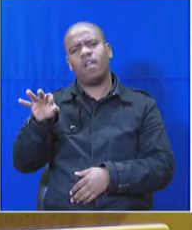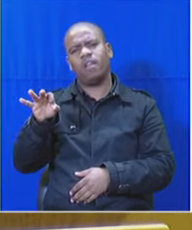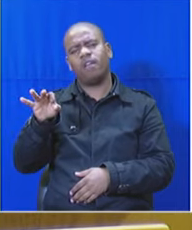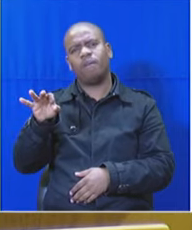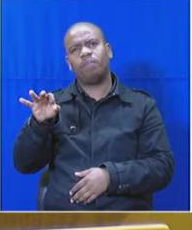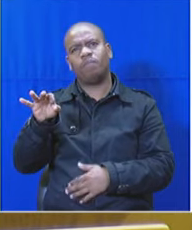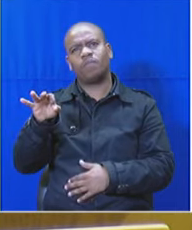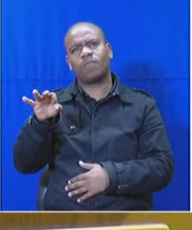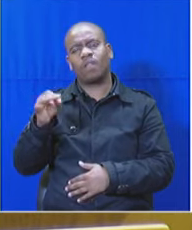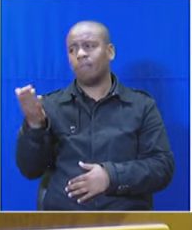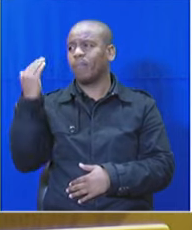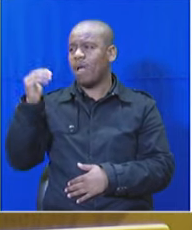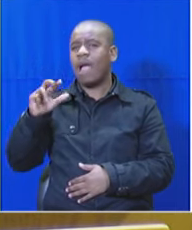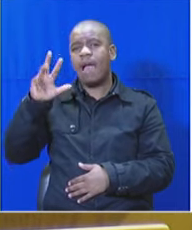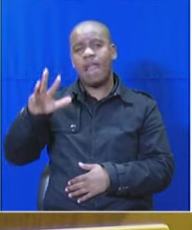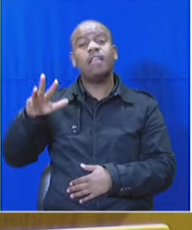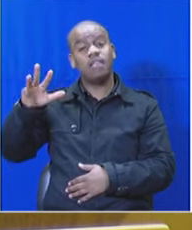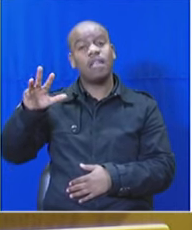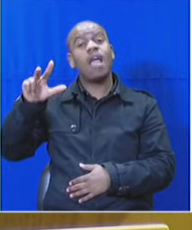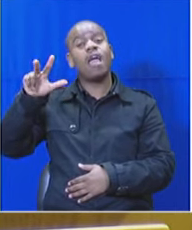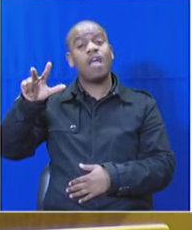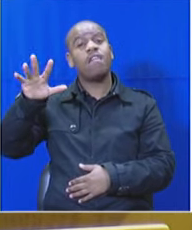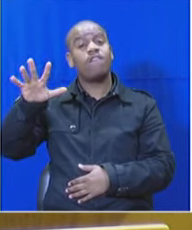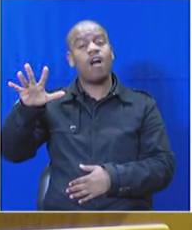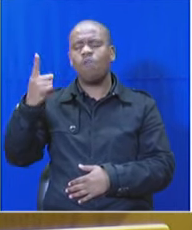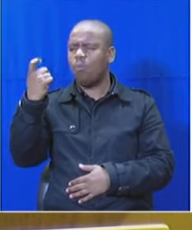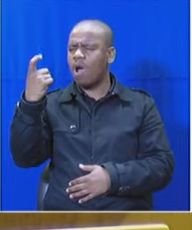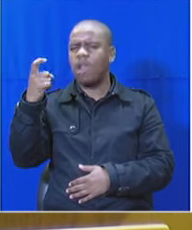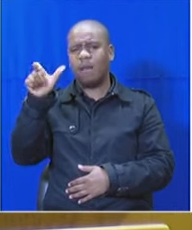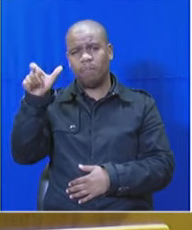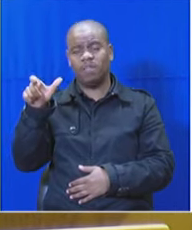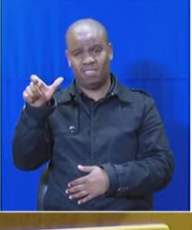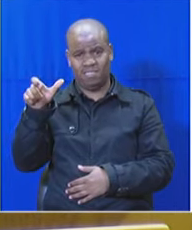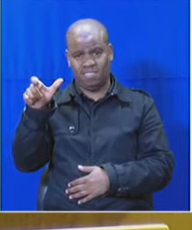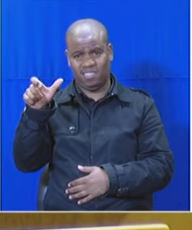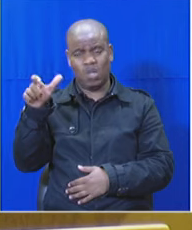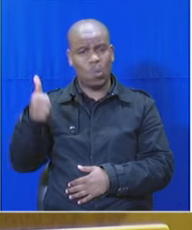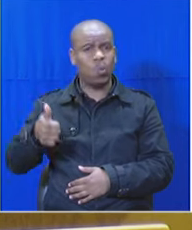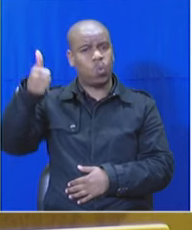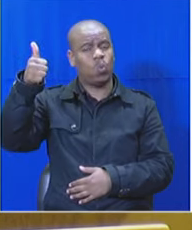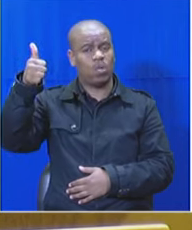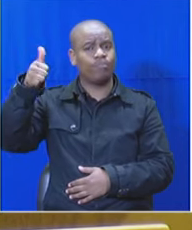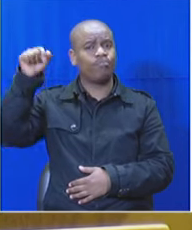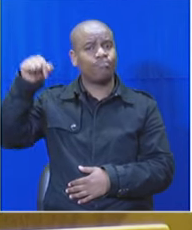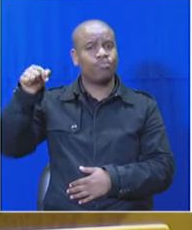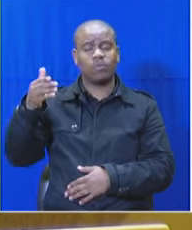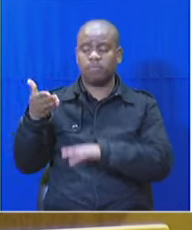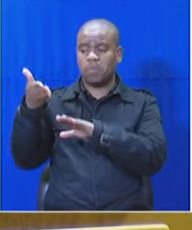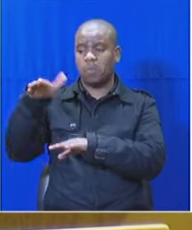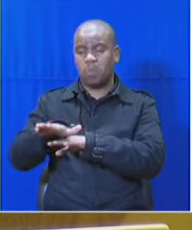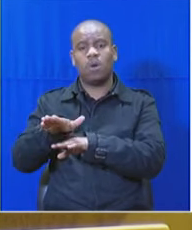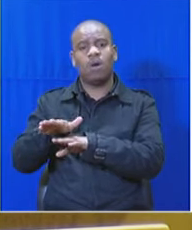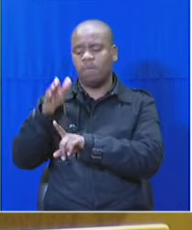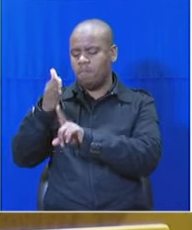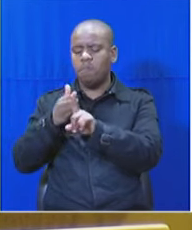8, 1985, one of the greatest stalwarts of our movement, the late Comrade